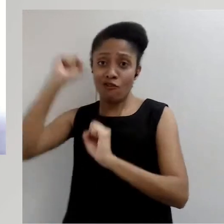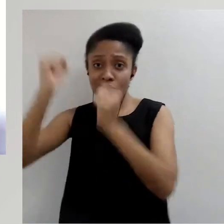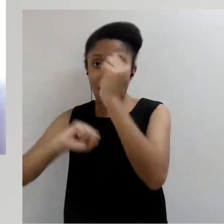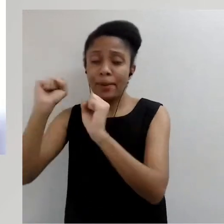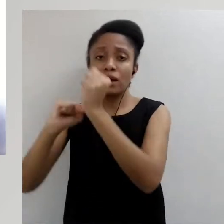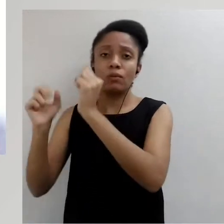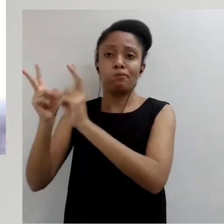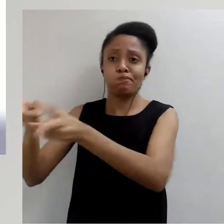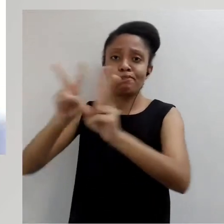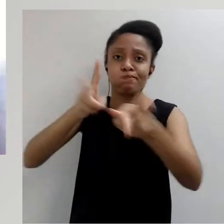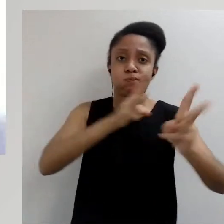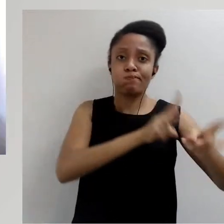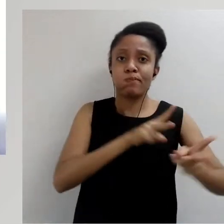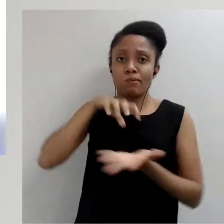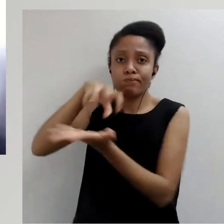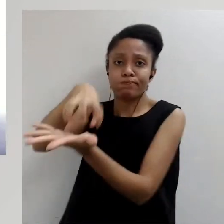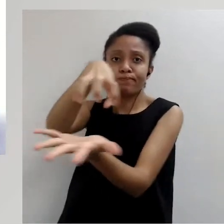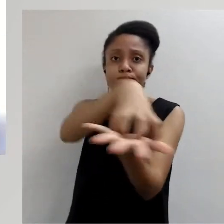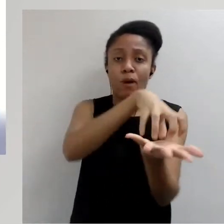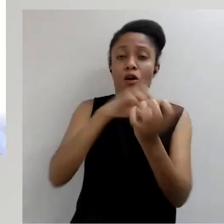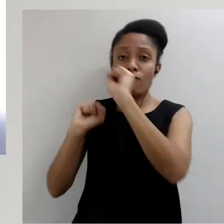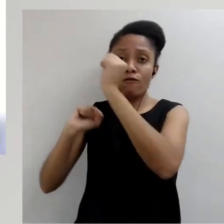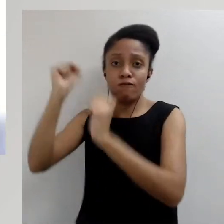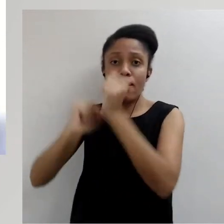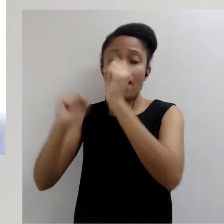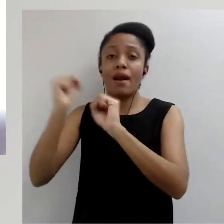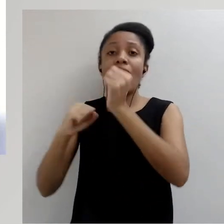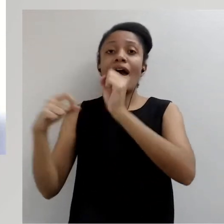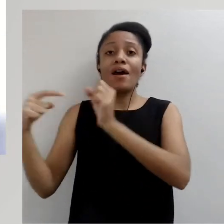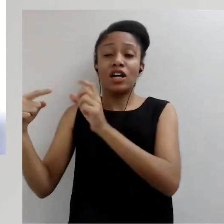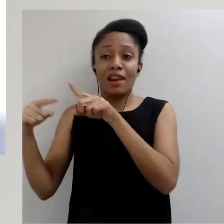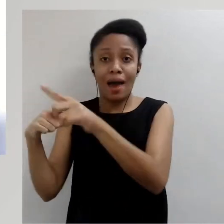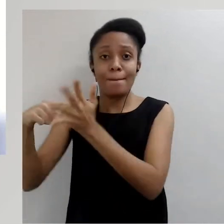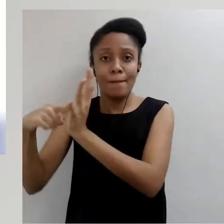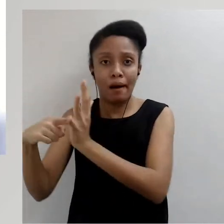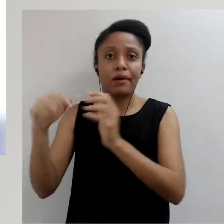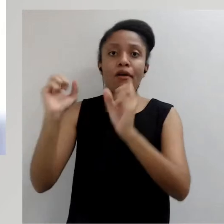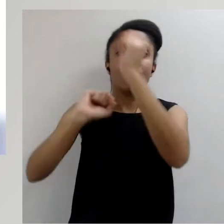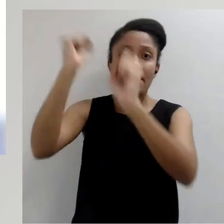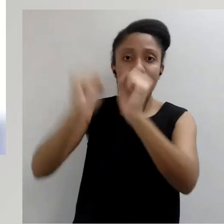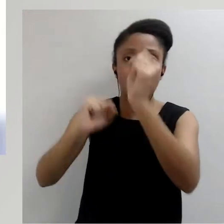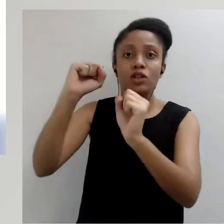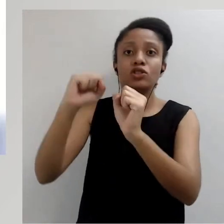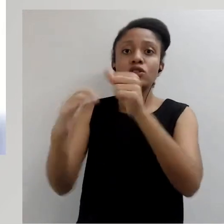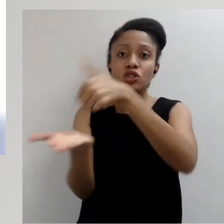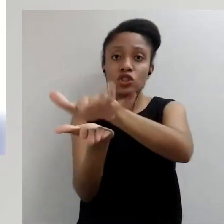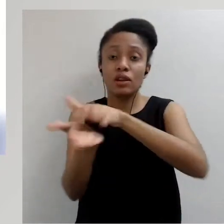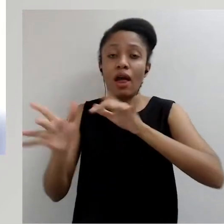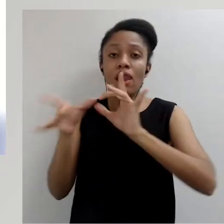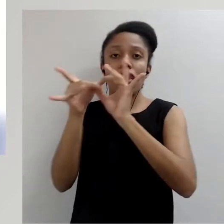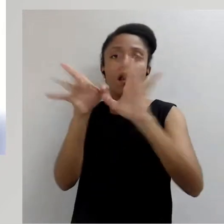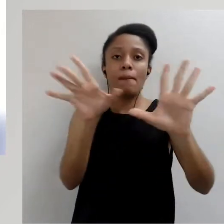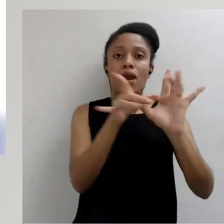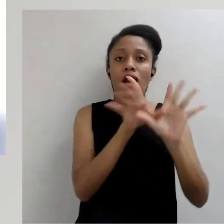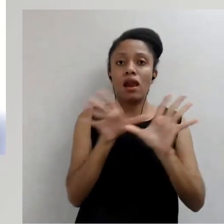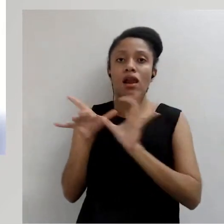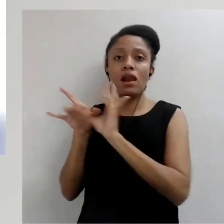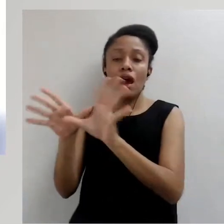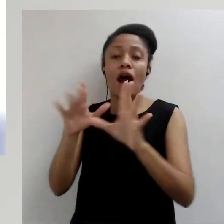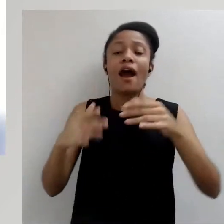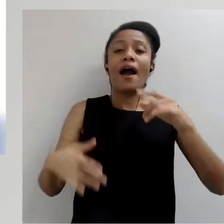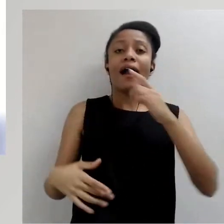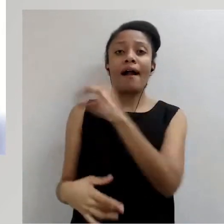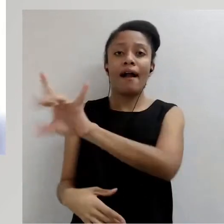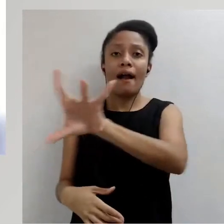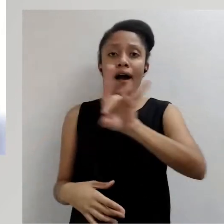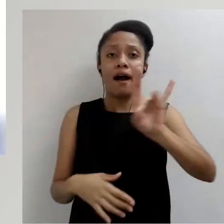being businessmen. And the manufacturers of machines and paint, they need to keep up